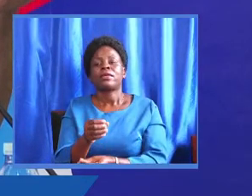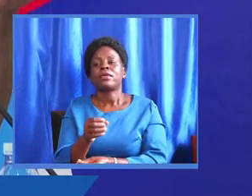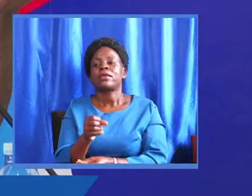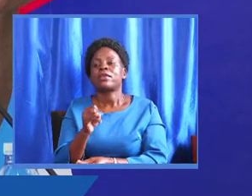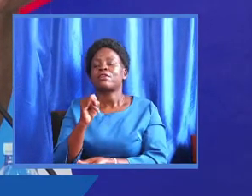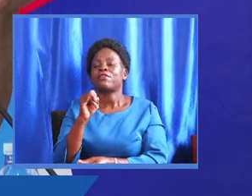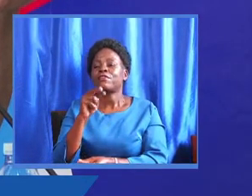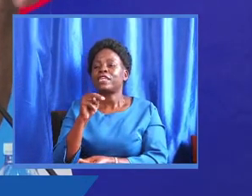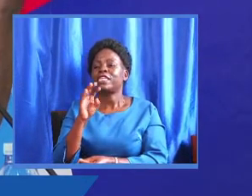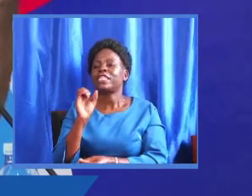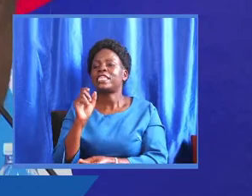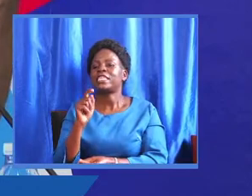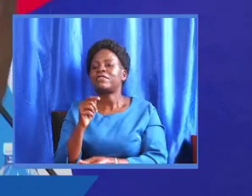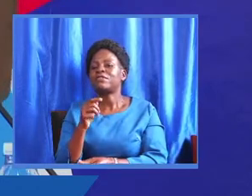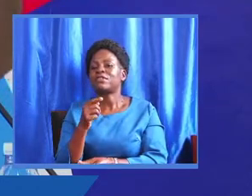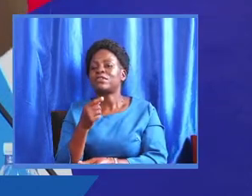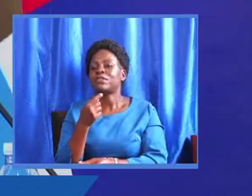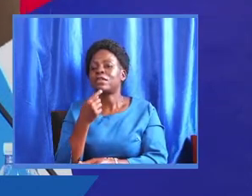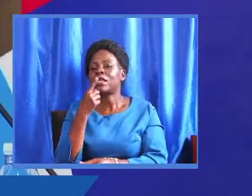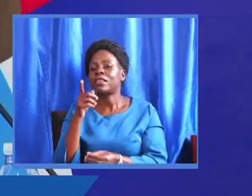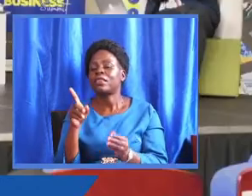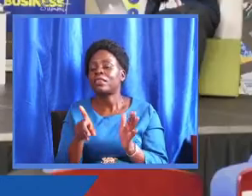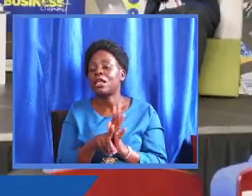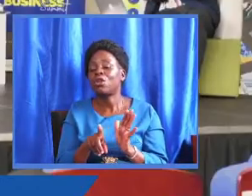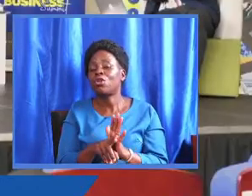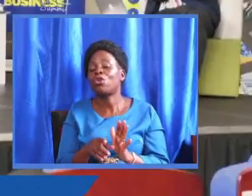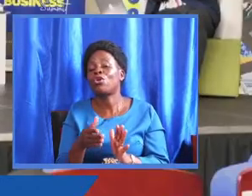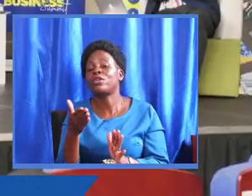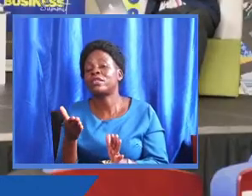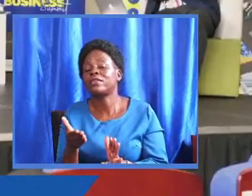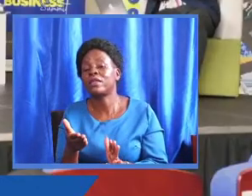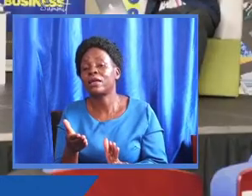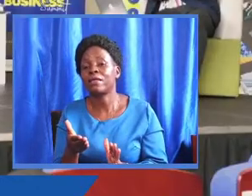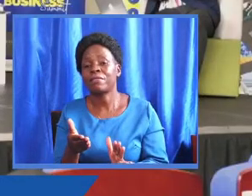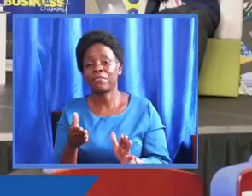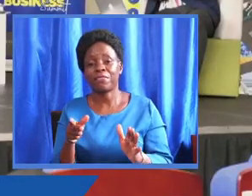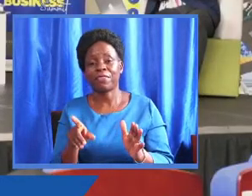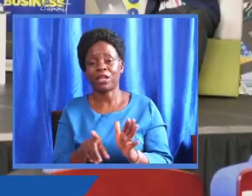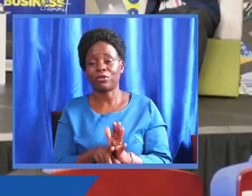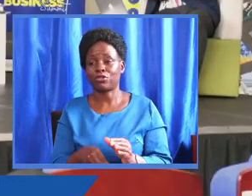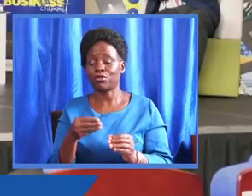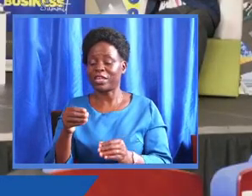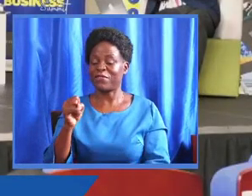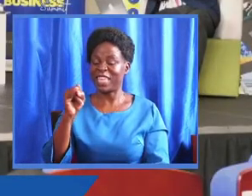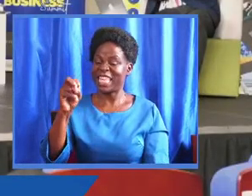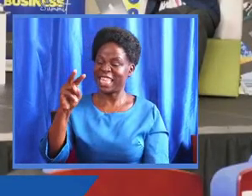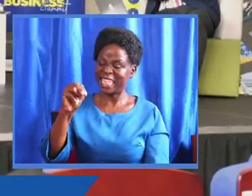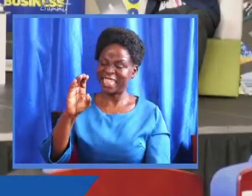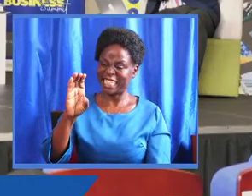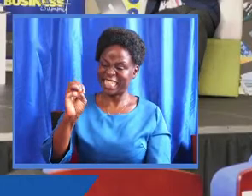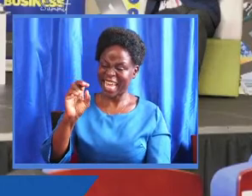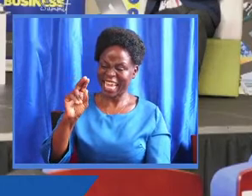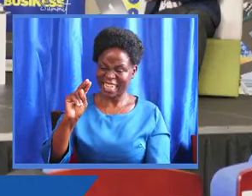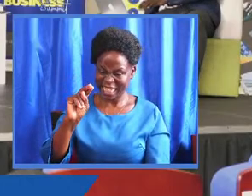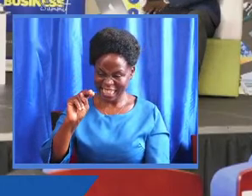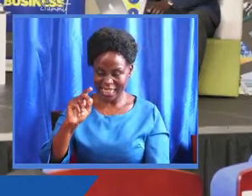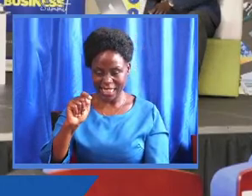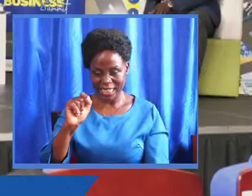asked to go back to parliament? No, you see, the laws are there. Yes. They've created laws to give incentives. Most